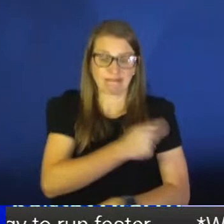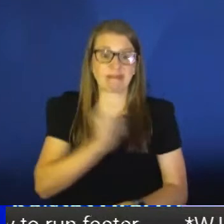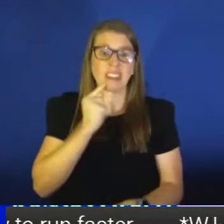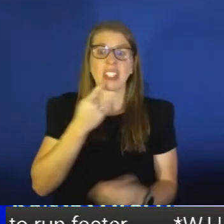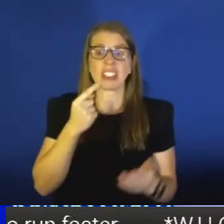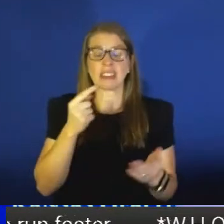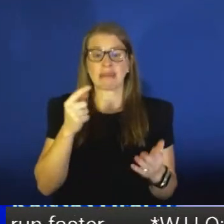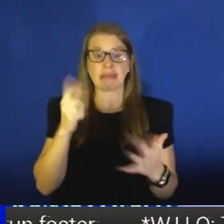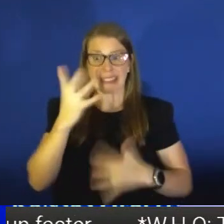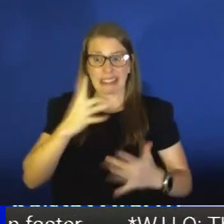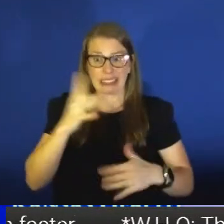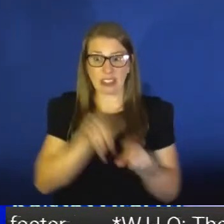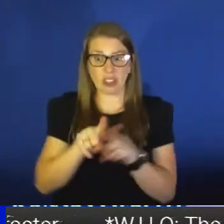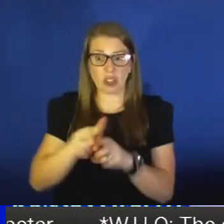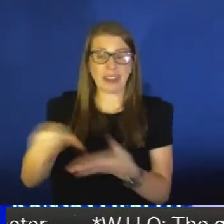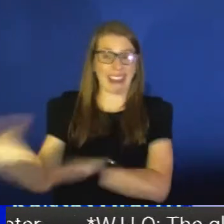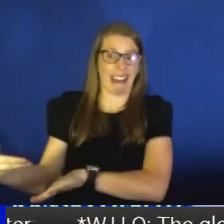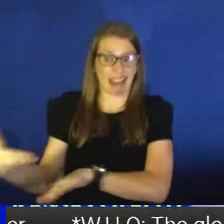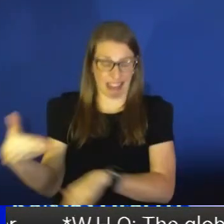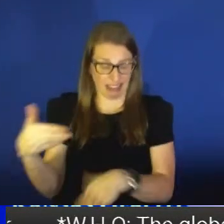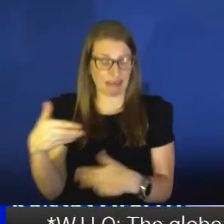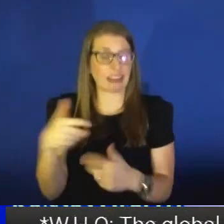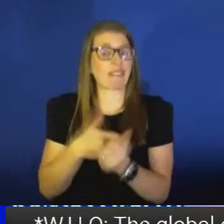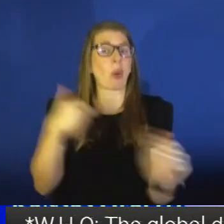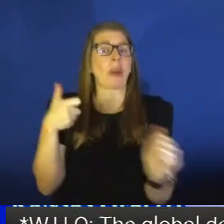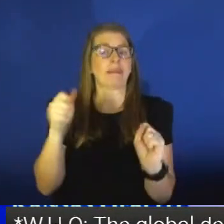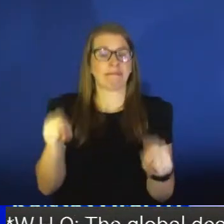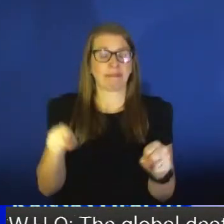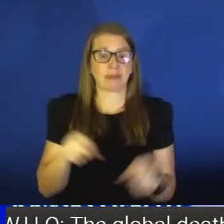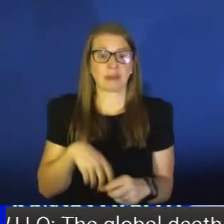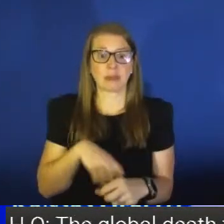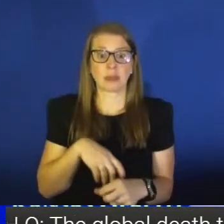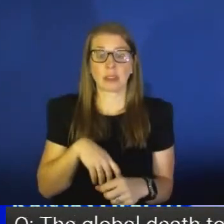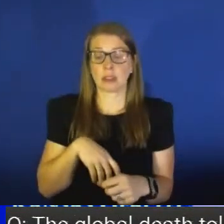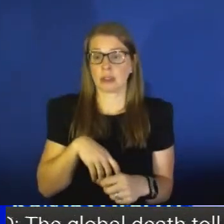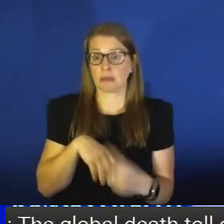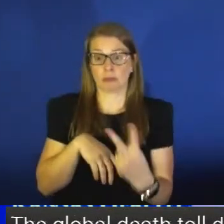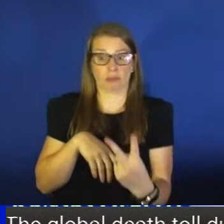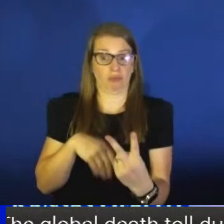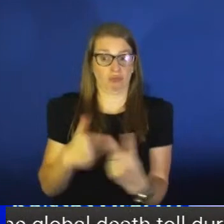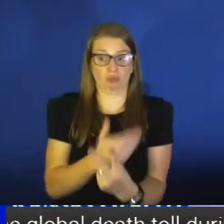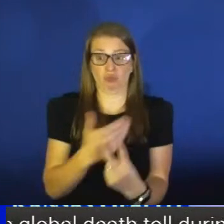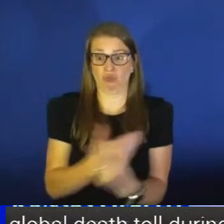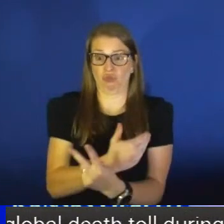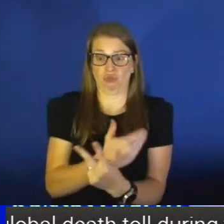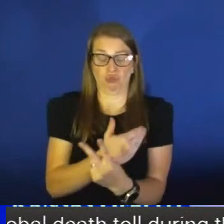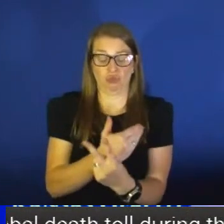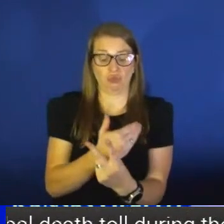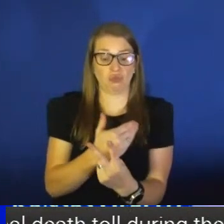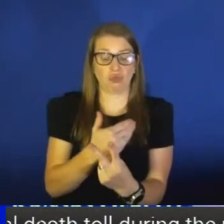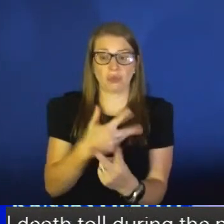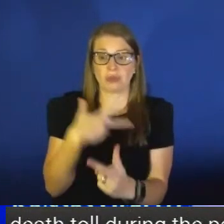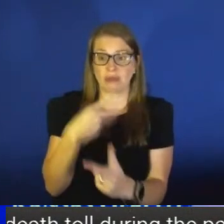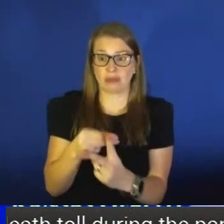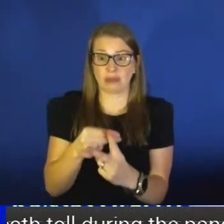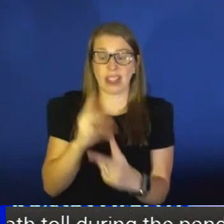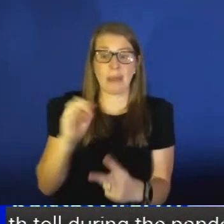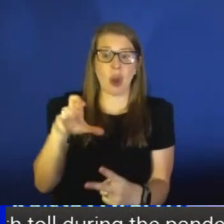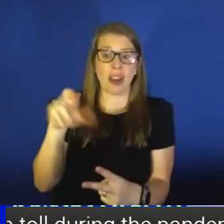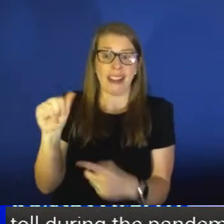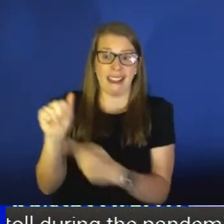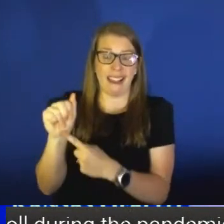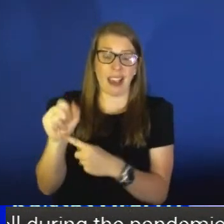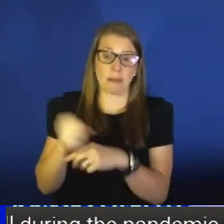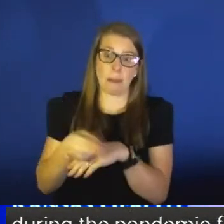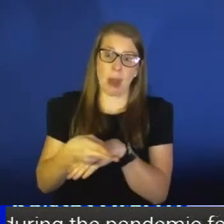have other new options that may come down the pike as well, obviously the bar is going to be set extremely high because of the mRNA vaccines of